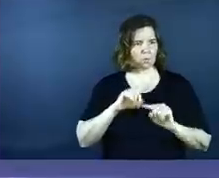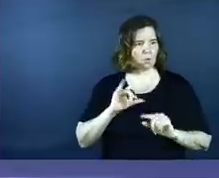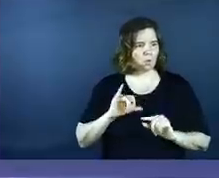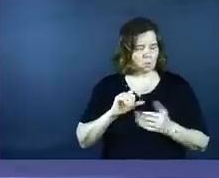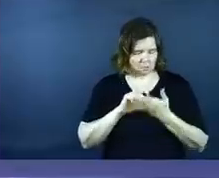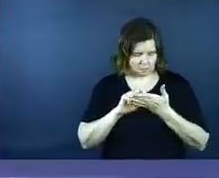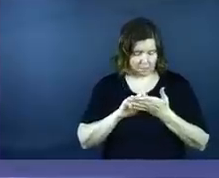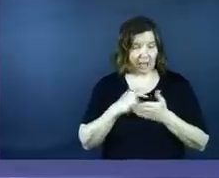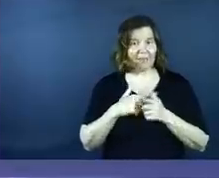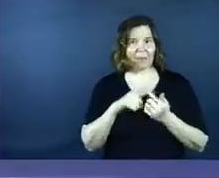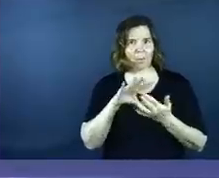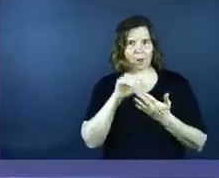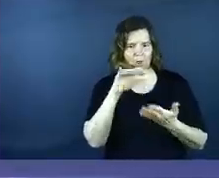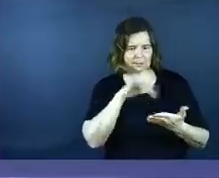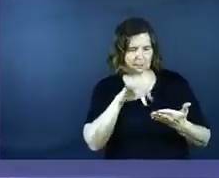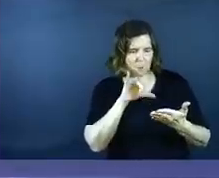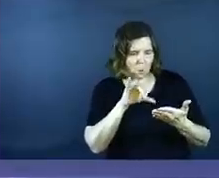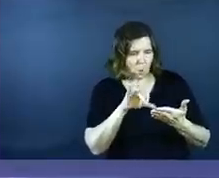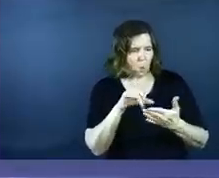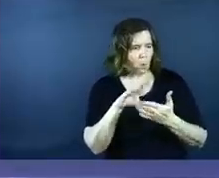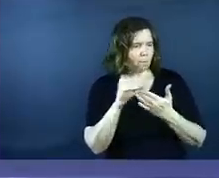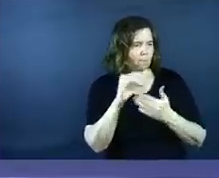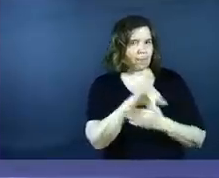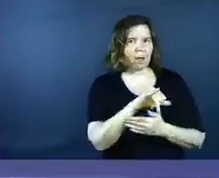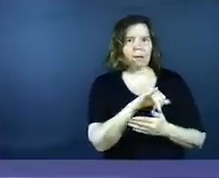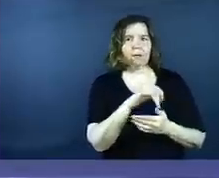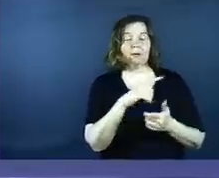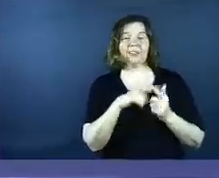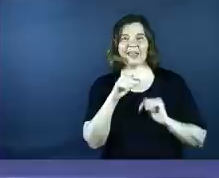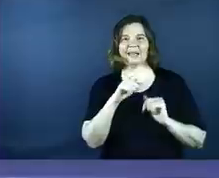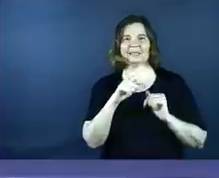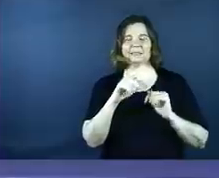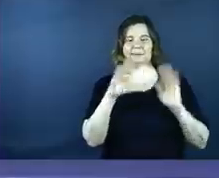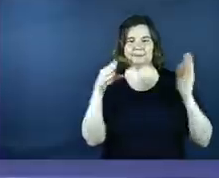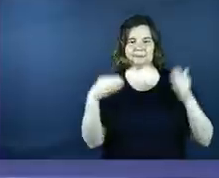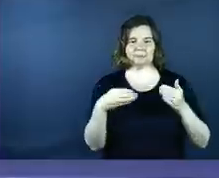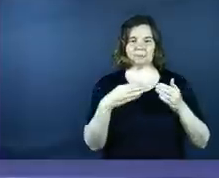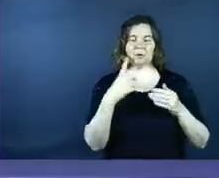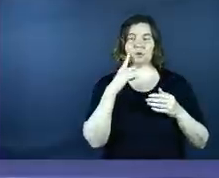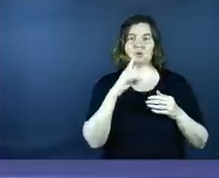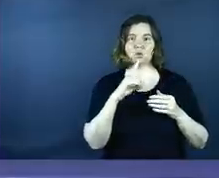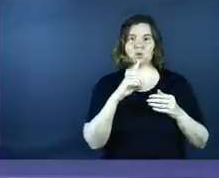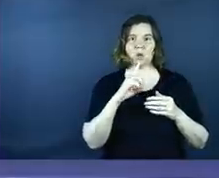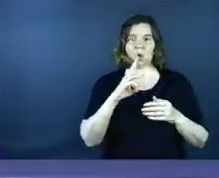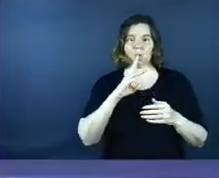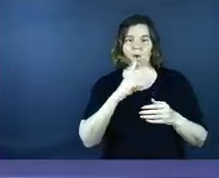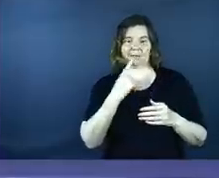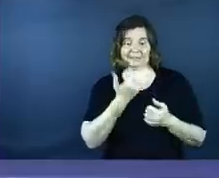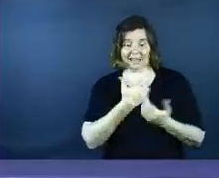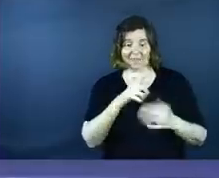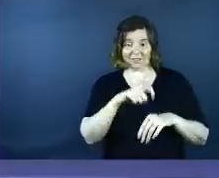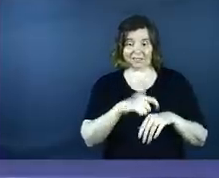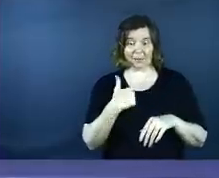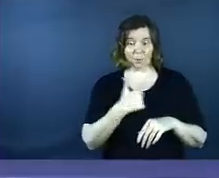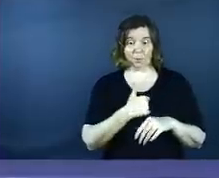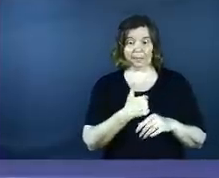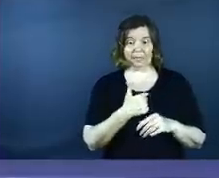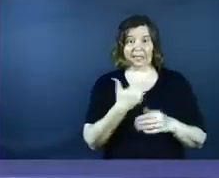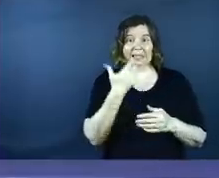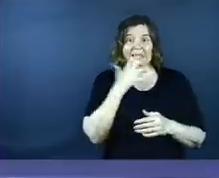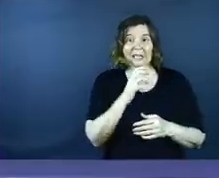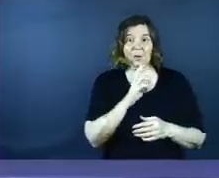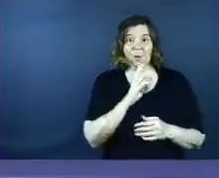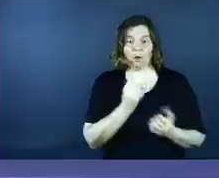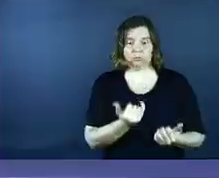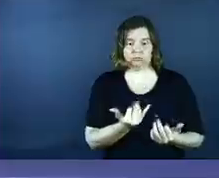then we learn knowledge as a result. Science is the discipline that comes to water and says every time we heat